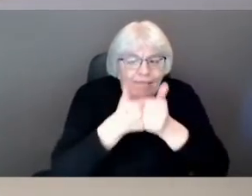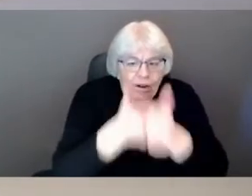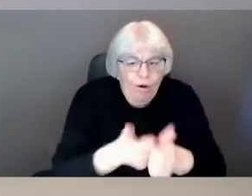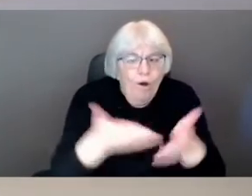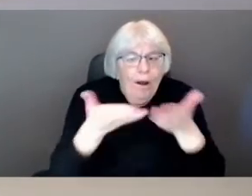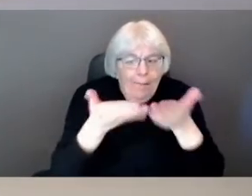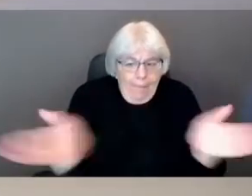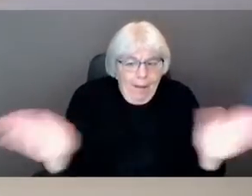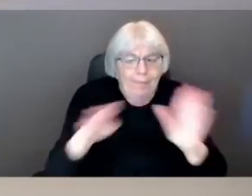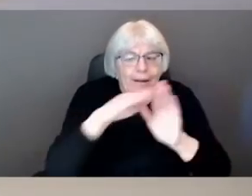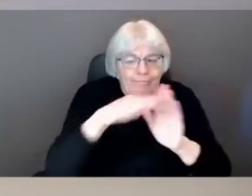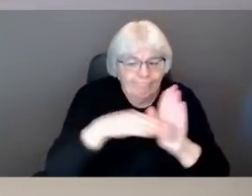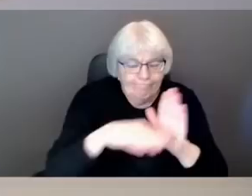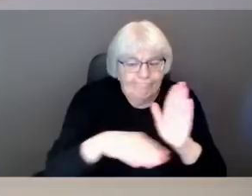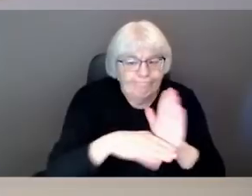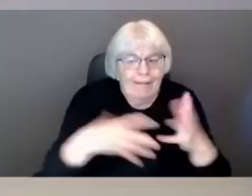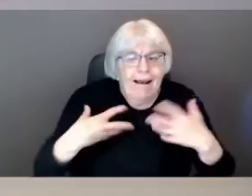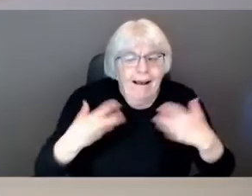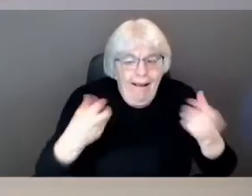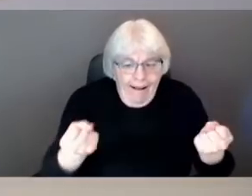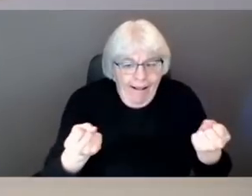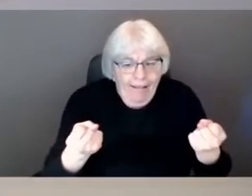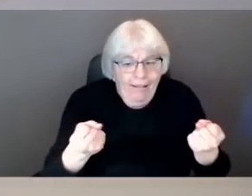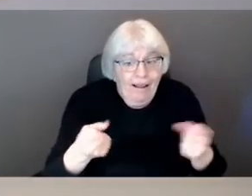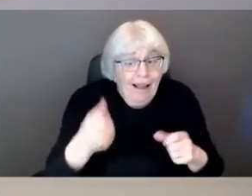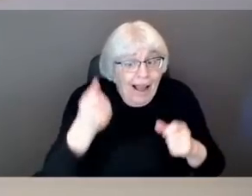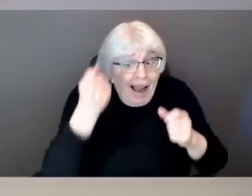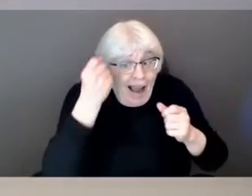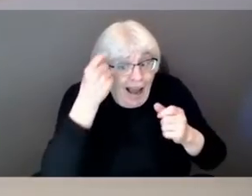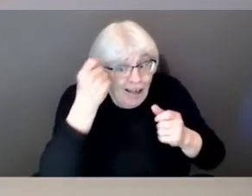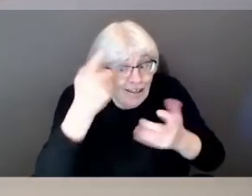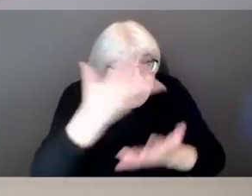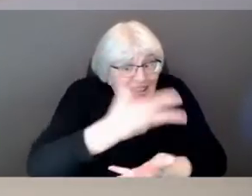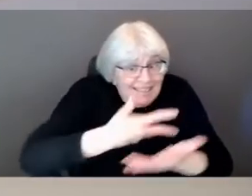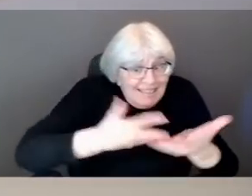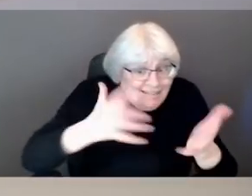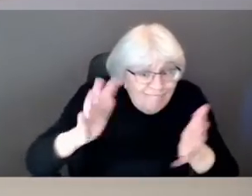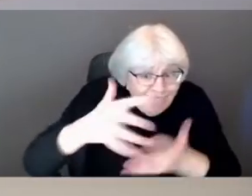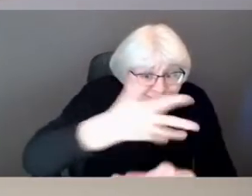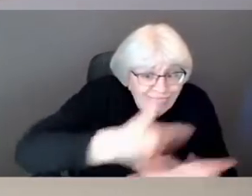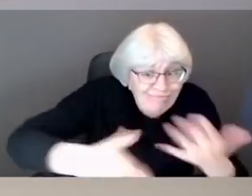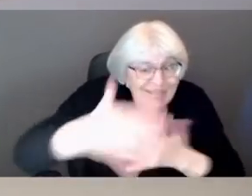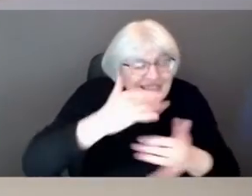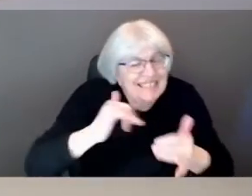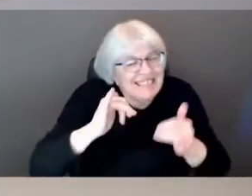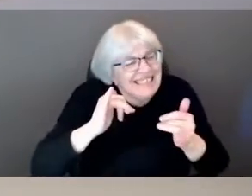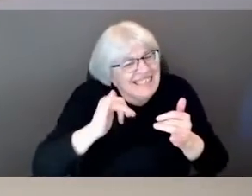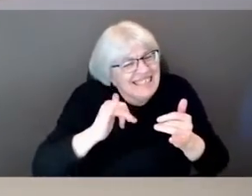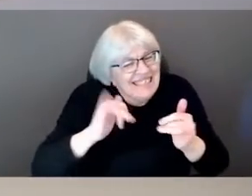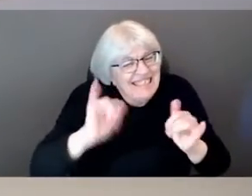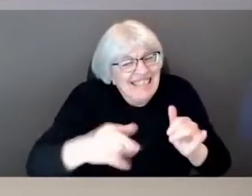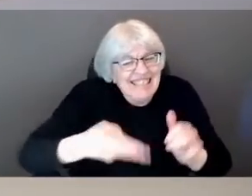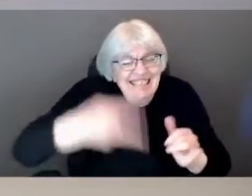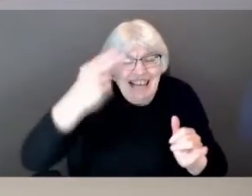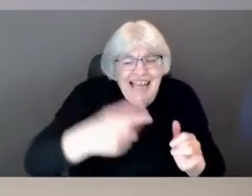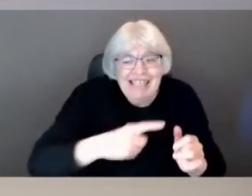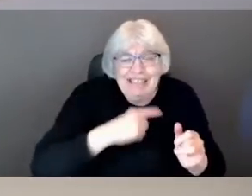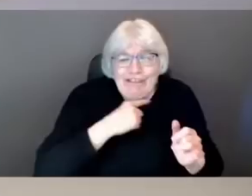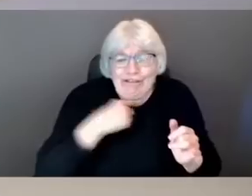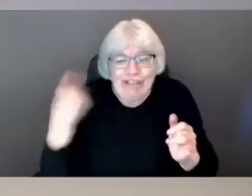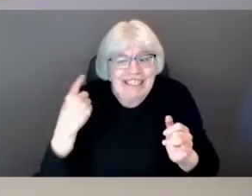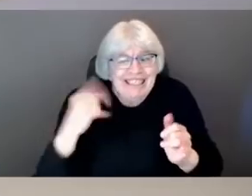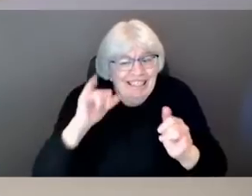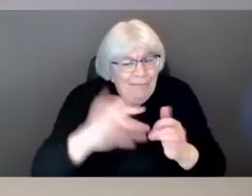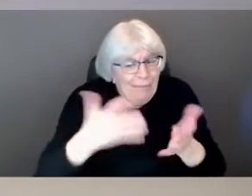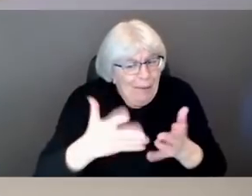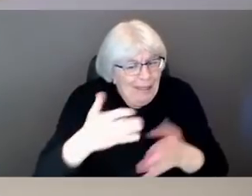as they are high-risk events that includes close contact between multiple individuals and shared food and drink. However, if a